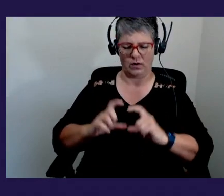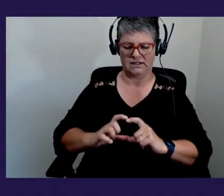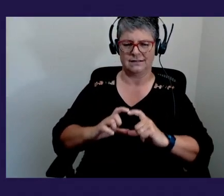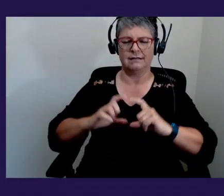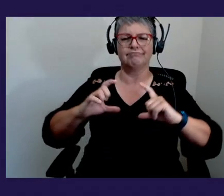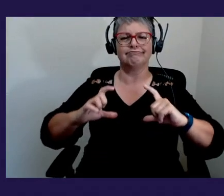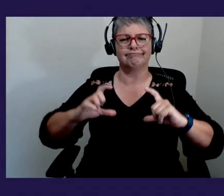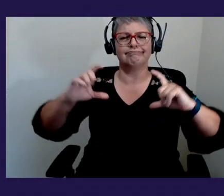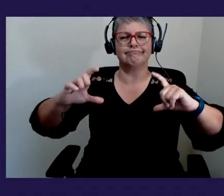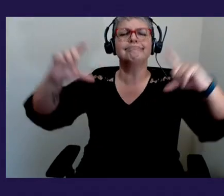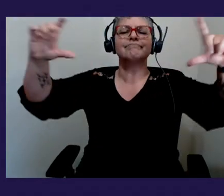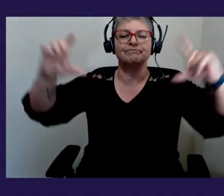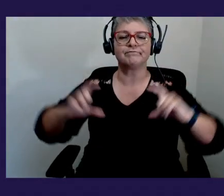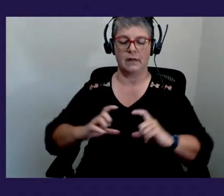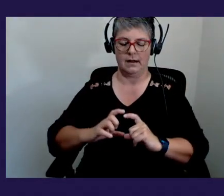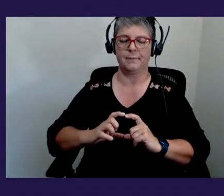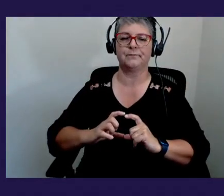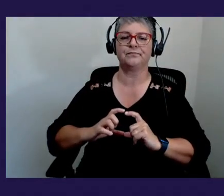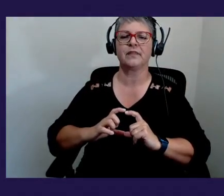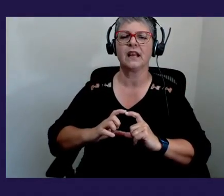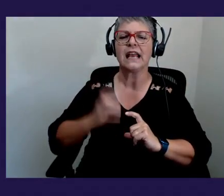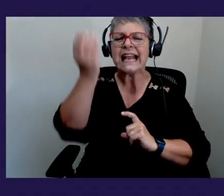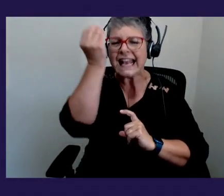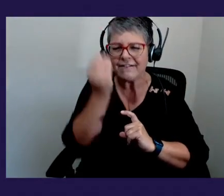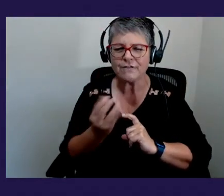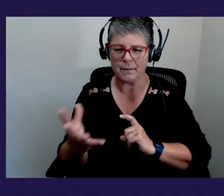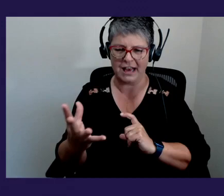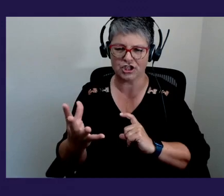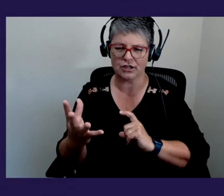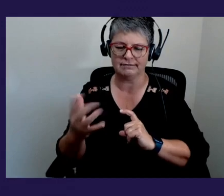and this level included tools and approaches designed